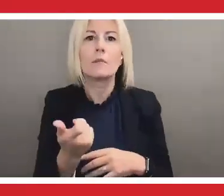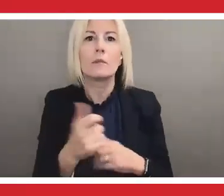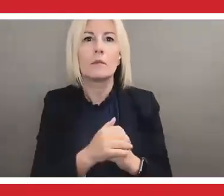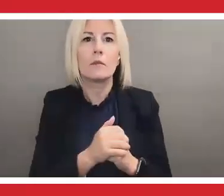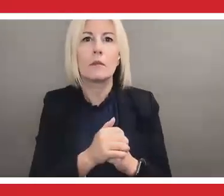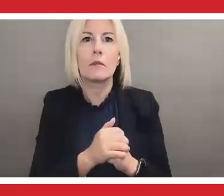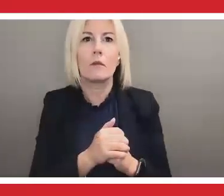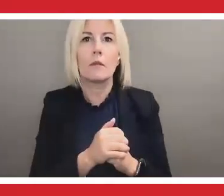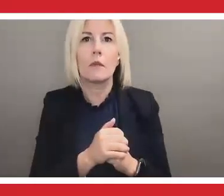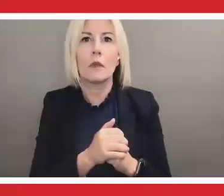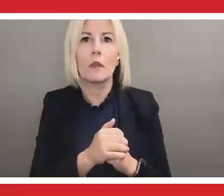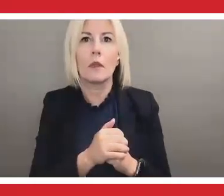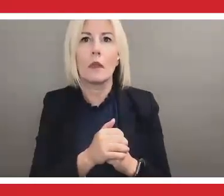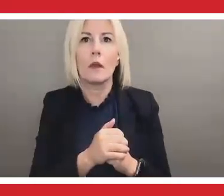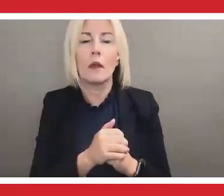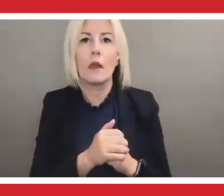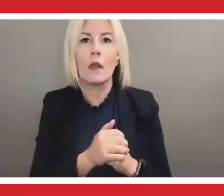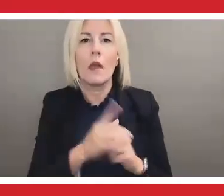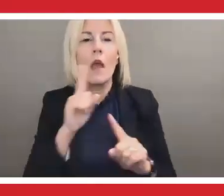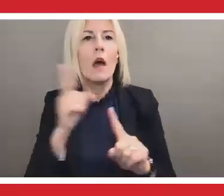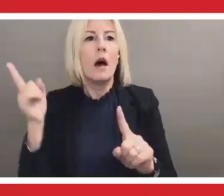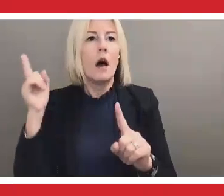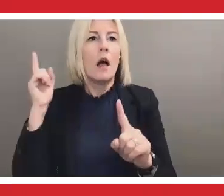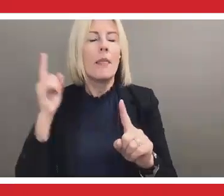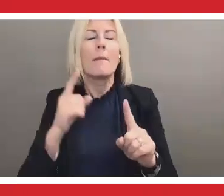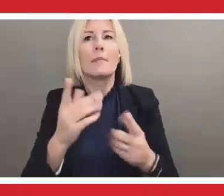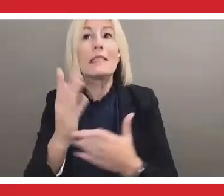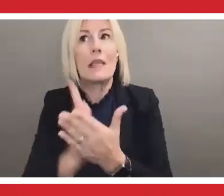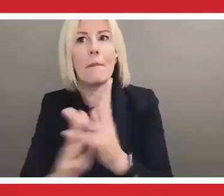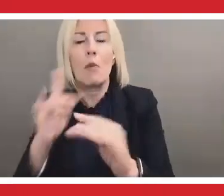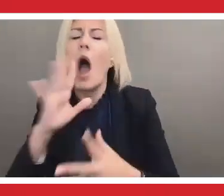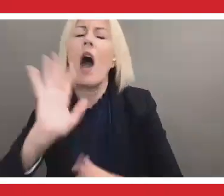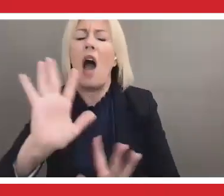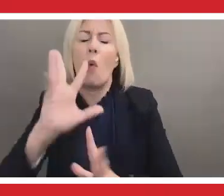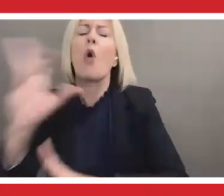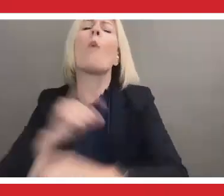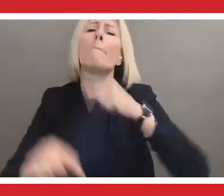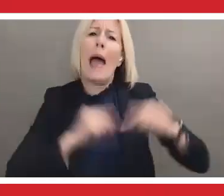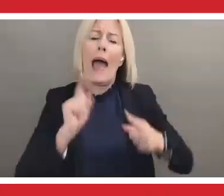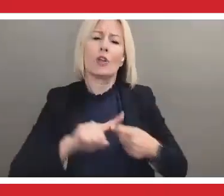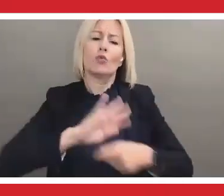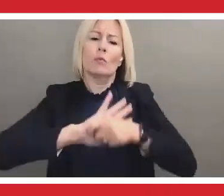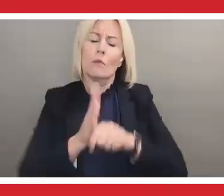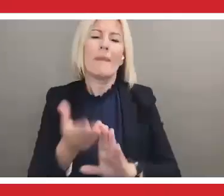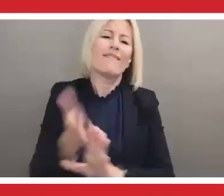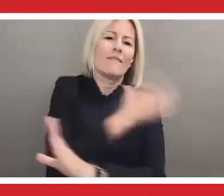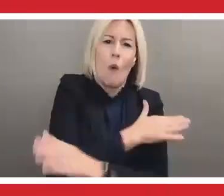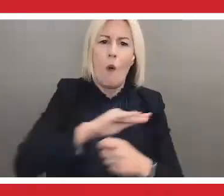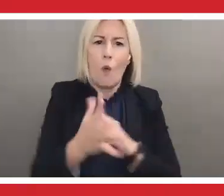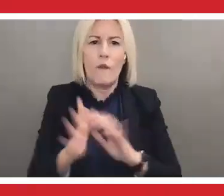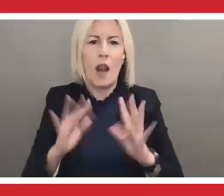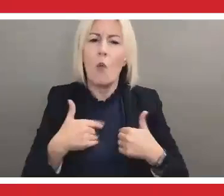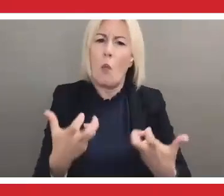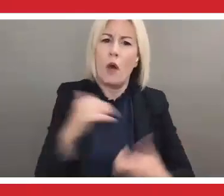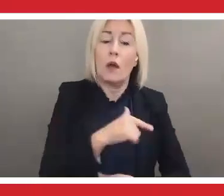return in many people's minds wanting to go back to how things used to be before this really traumatic experience. And seeing my grandchildren